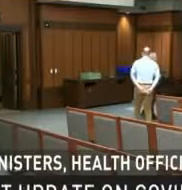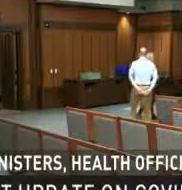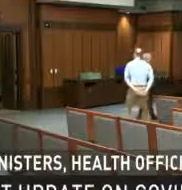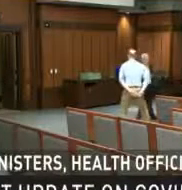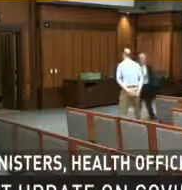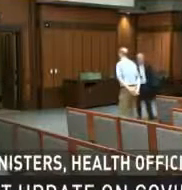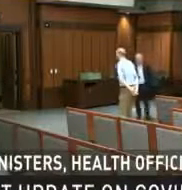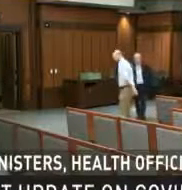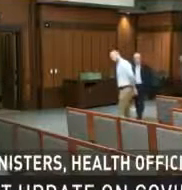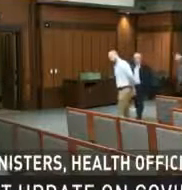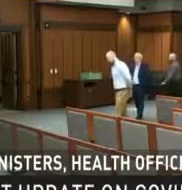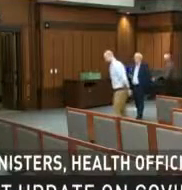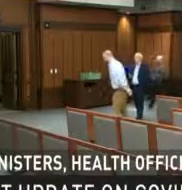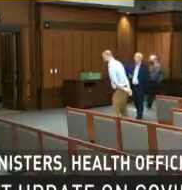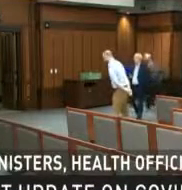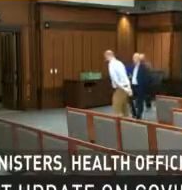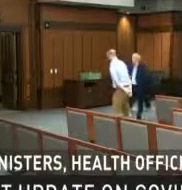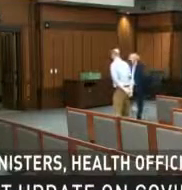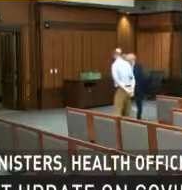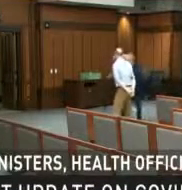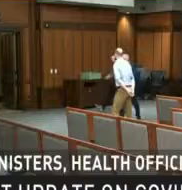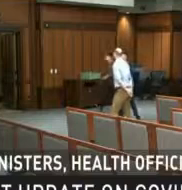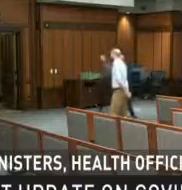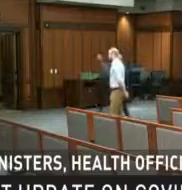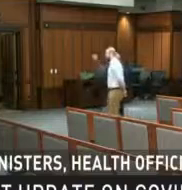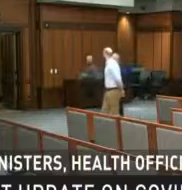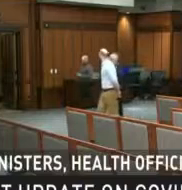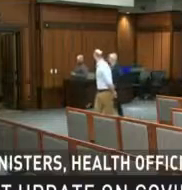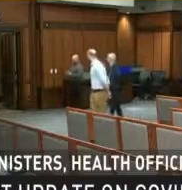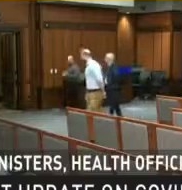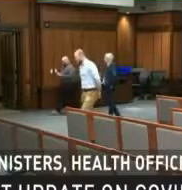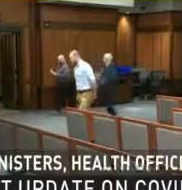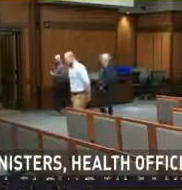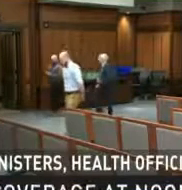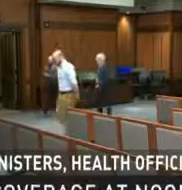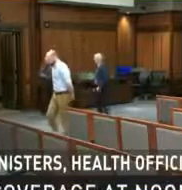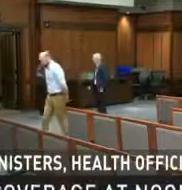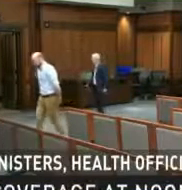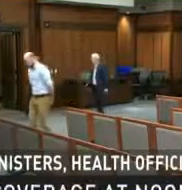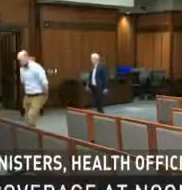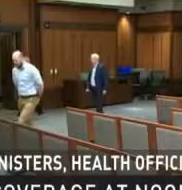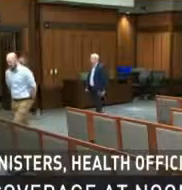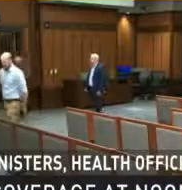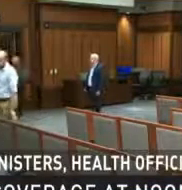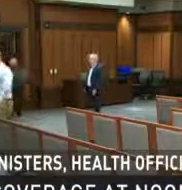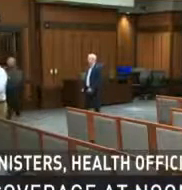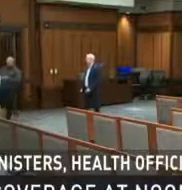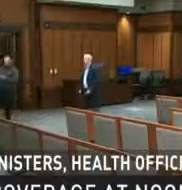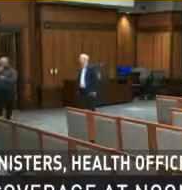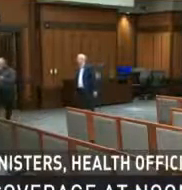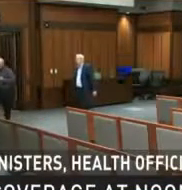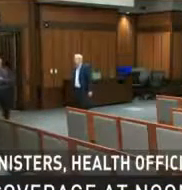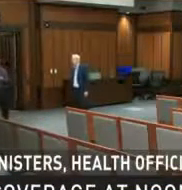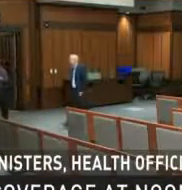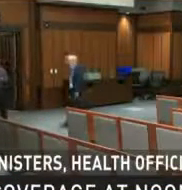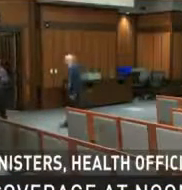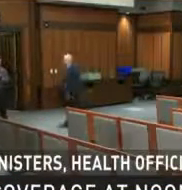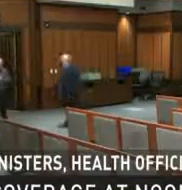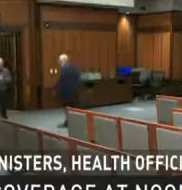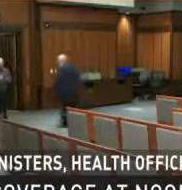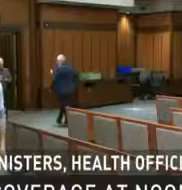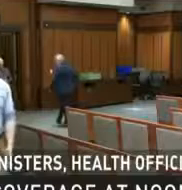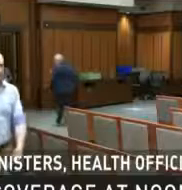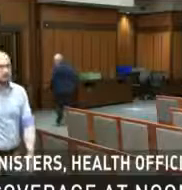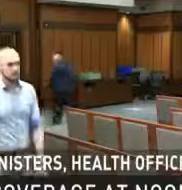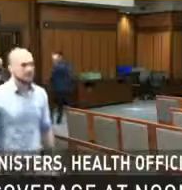Okay, Shayna Luck, thanks for giving us a perspective of what's happening in Nova Scotia. Life is changing dramatically out there and across the country. Appreciate it very much. Just to